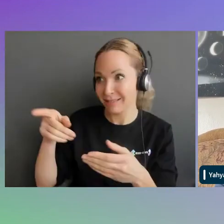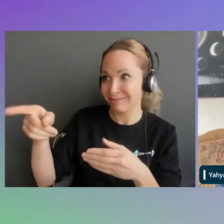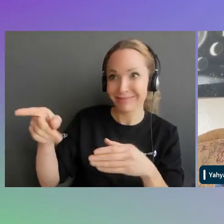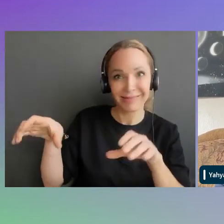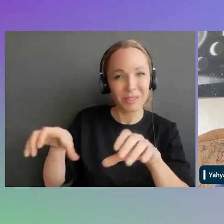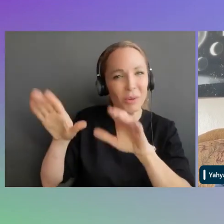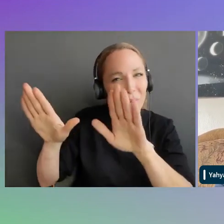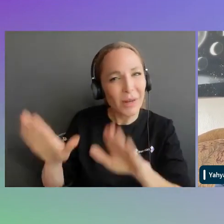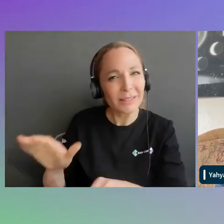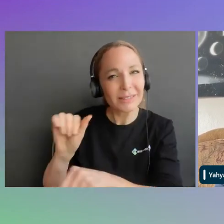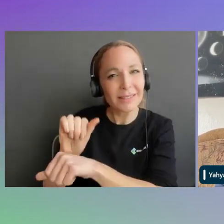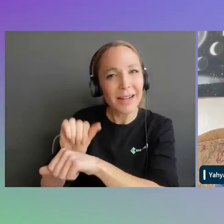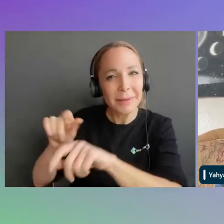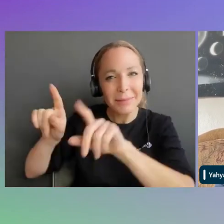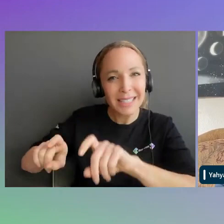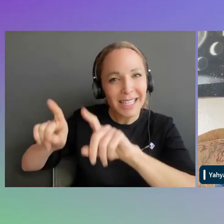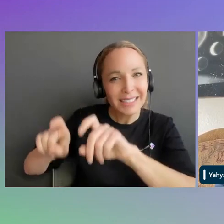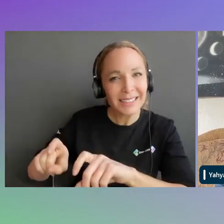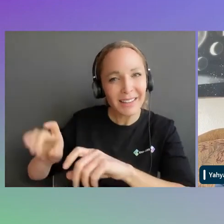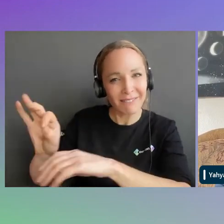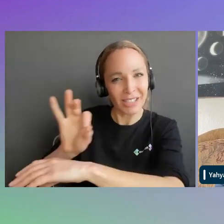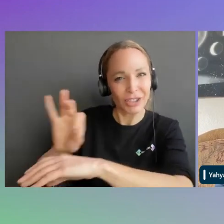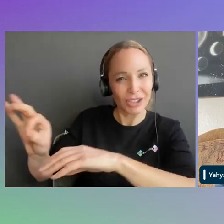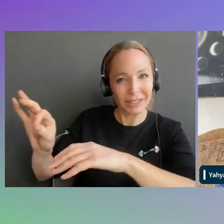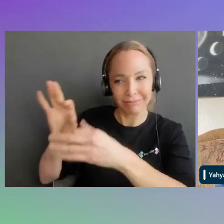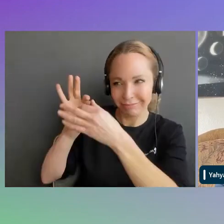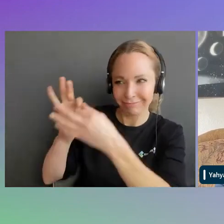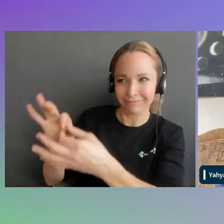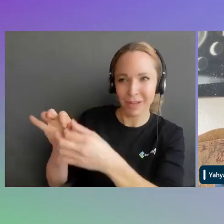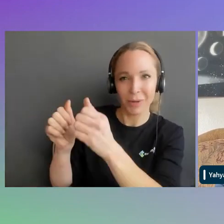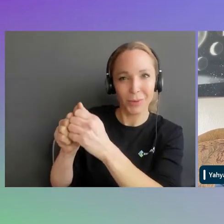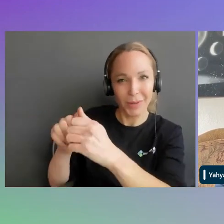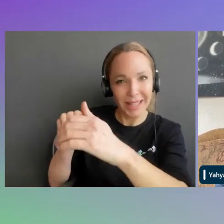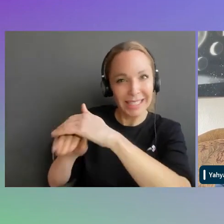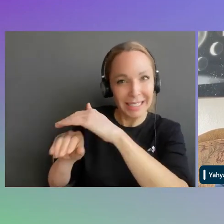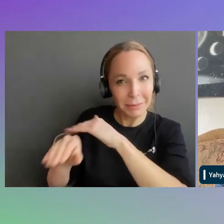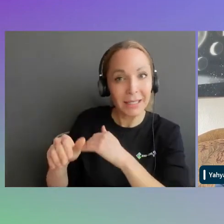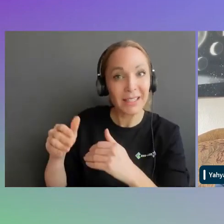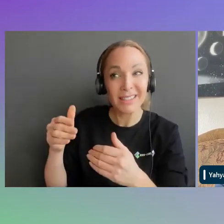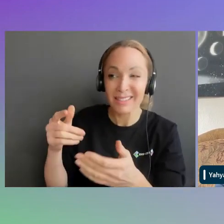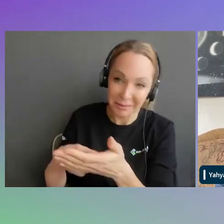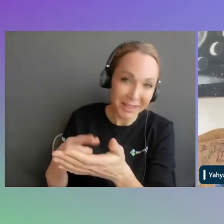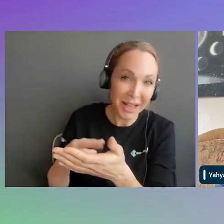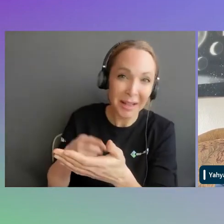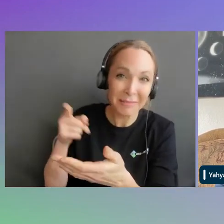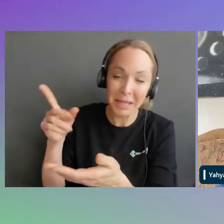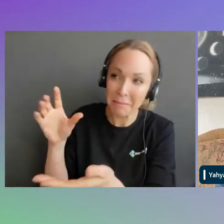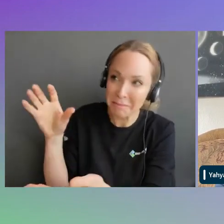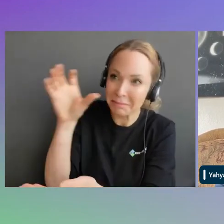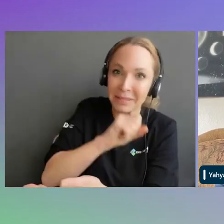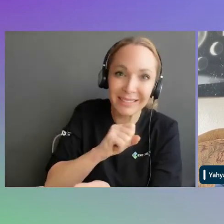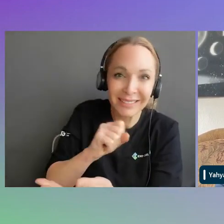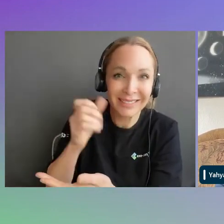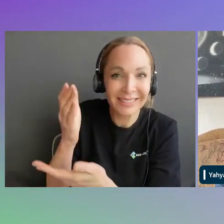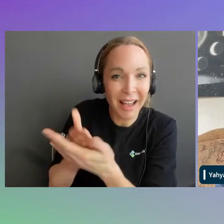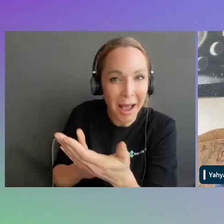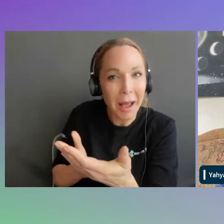they just are missing the gap on accessibility. And that's an easy thing that you can do, is add on an extra layer of tests in your